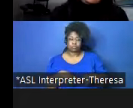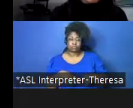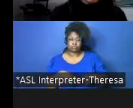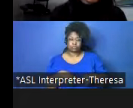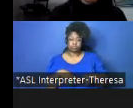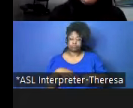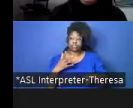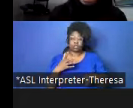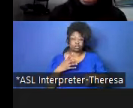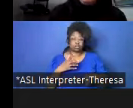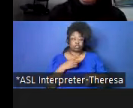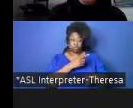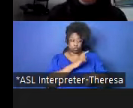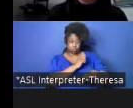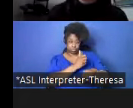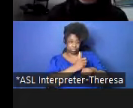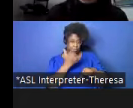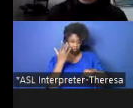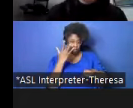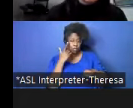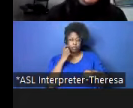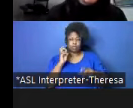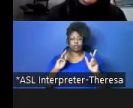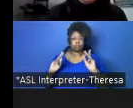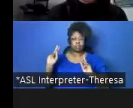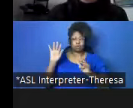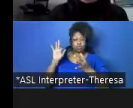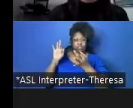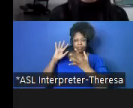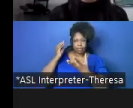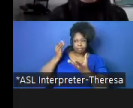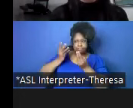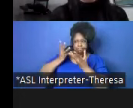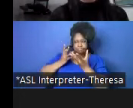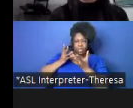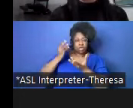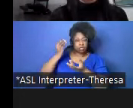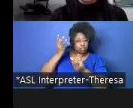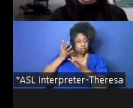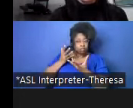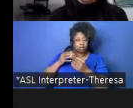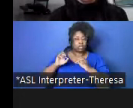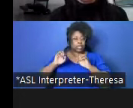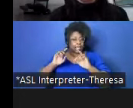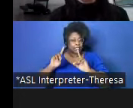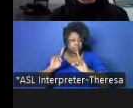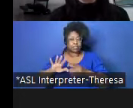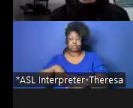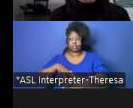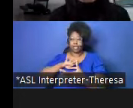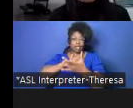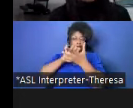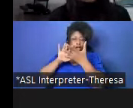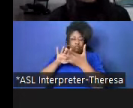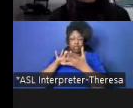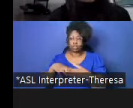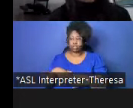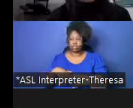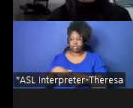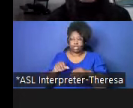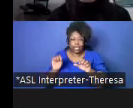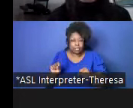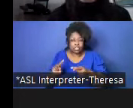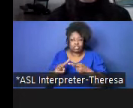the feedback that we've gotten from folks about what is needed from an outreach and education and capacity building perspective, policy